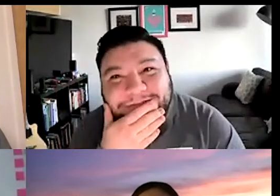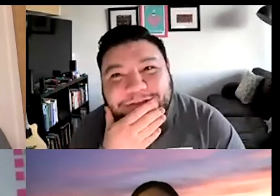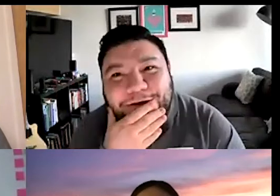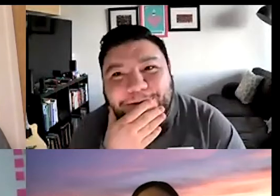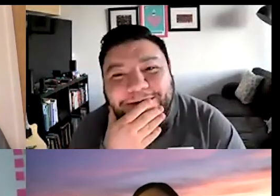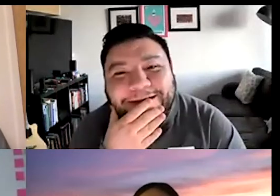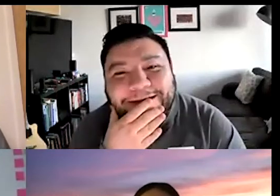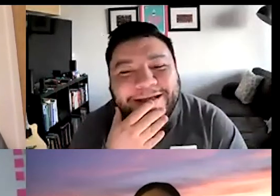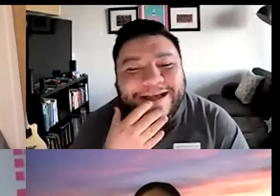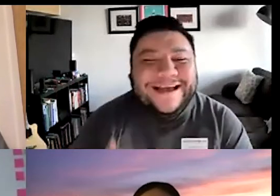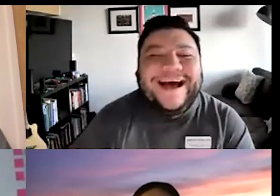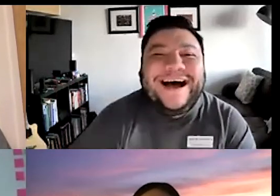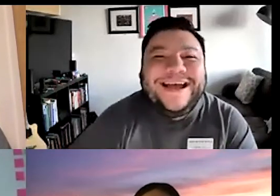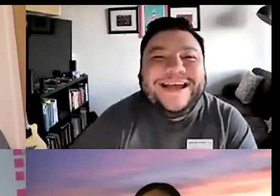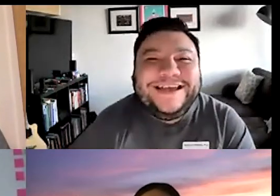So